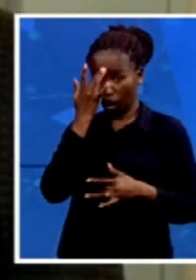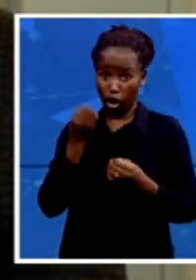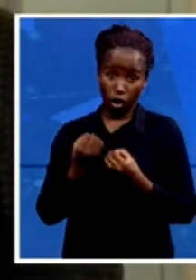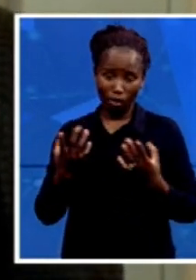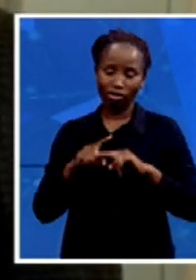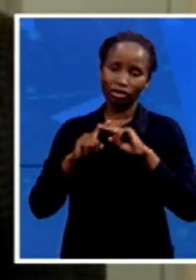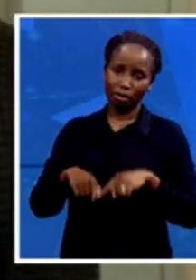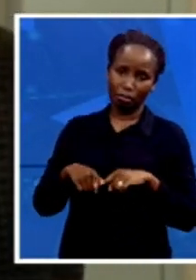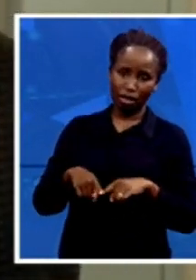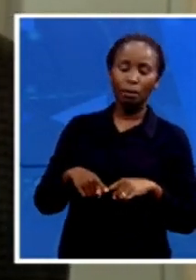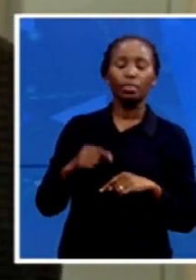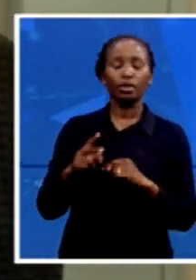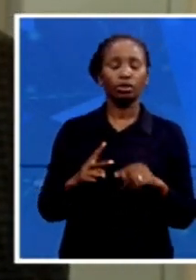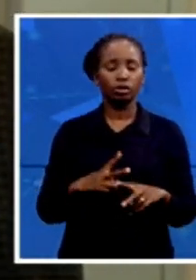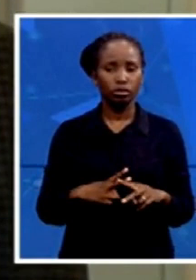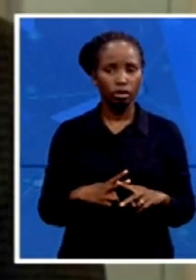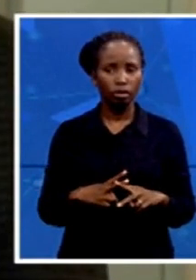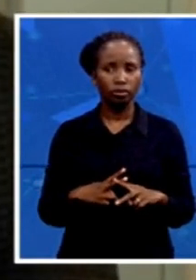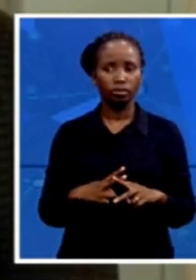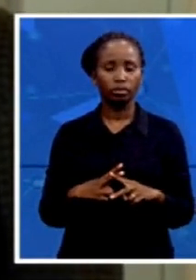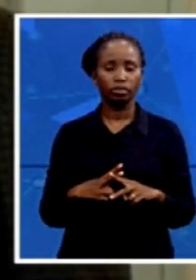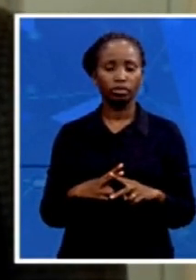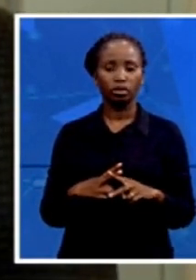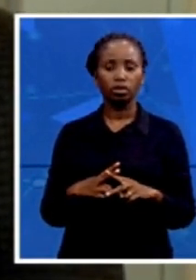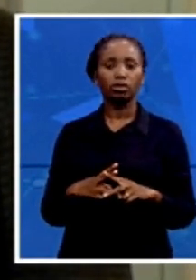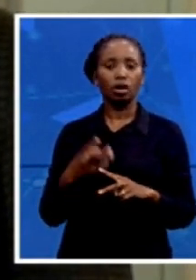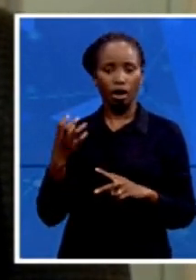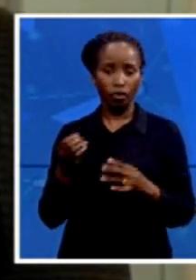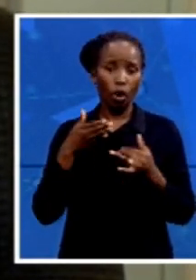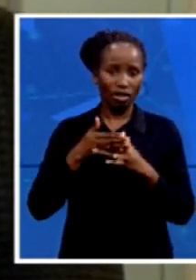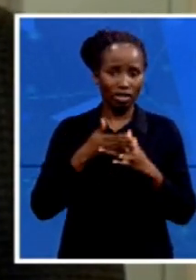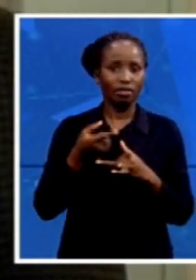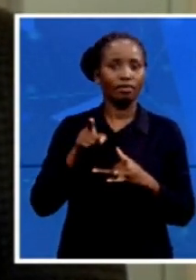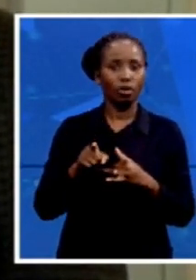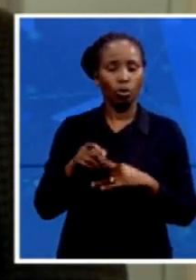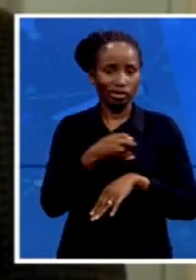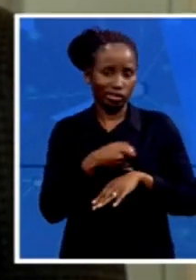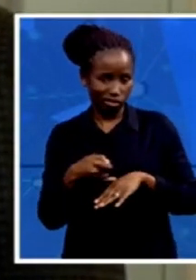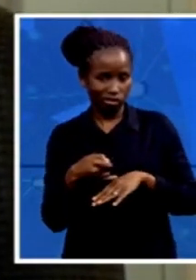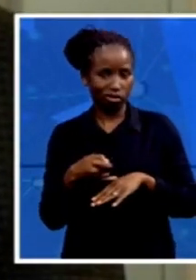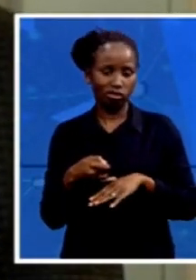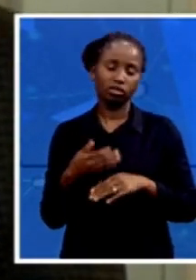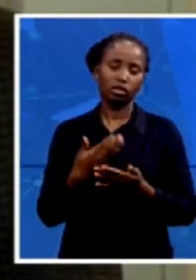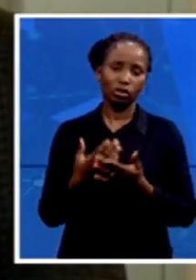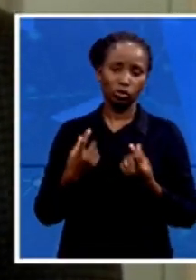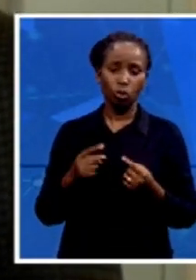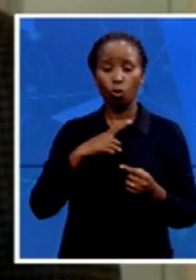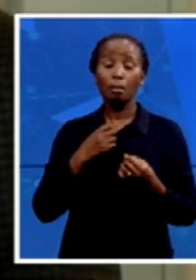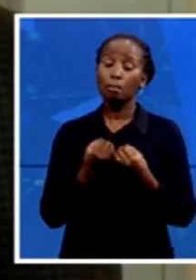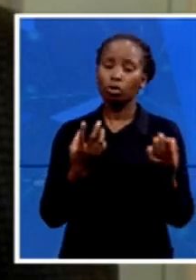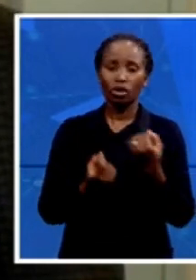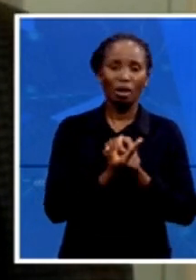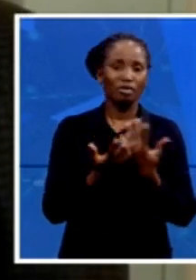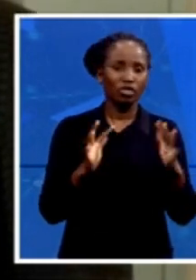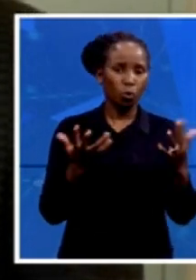state-of-the-art equal access to robotic surgery, which currently is only offered in the private sector. So it's really going to come with a lot, and